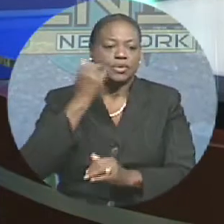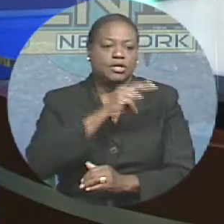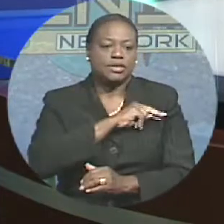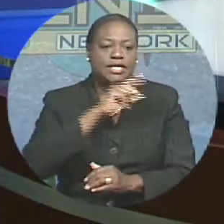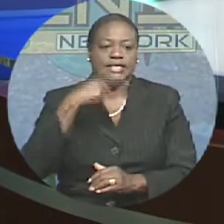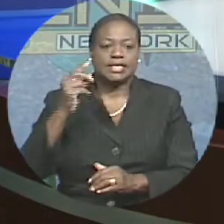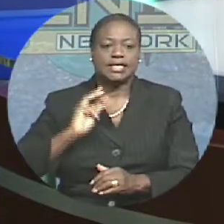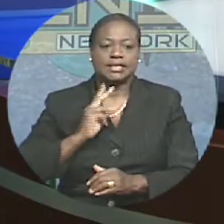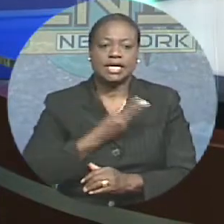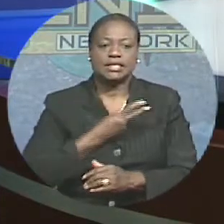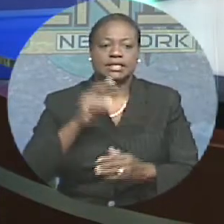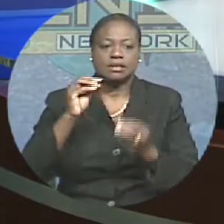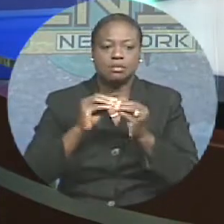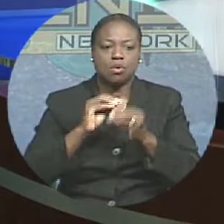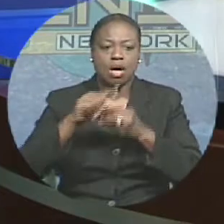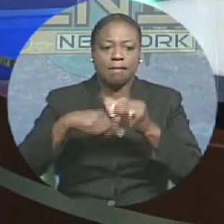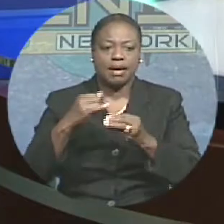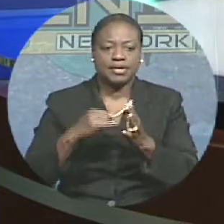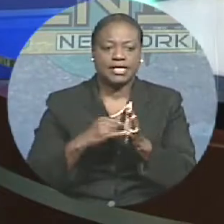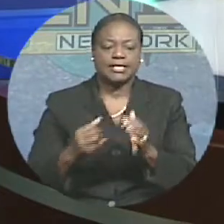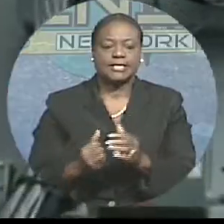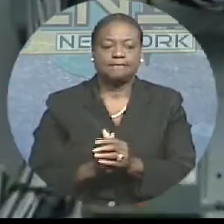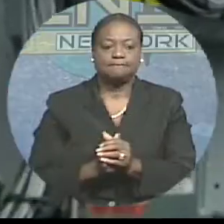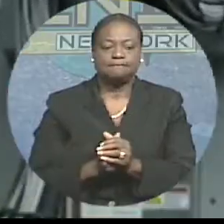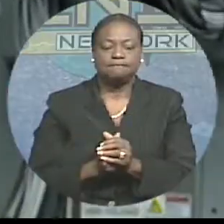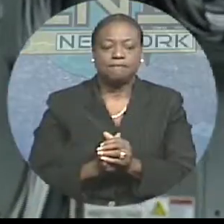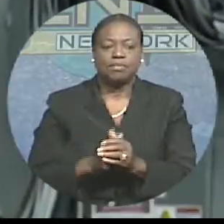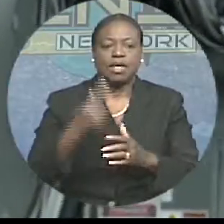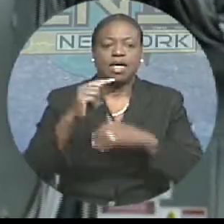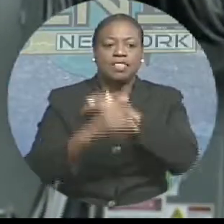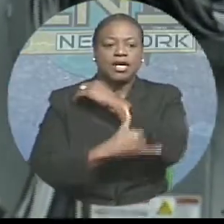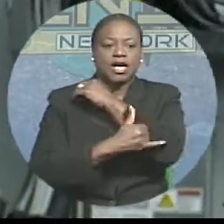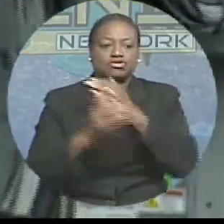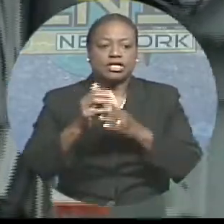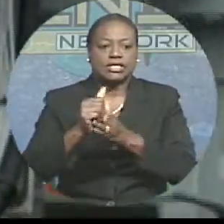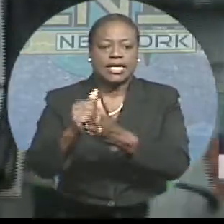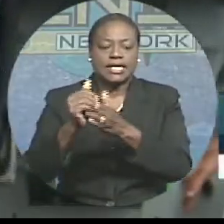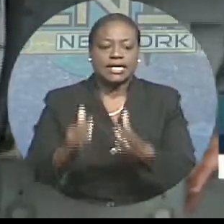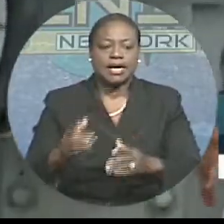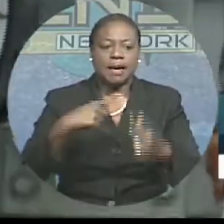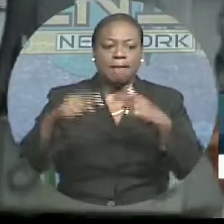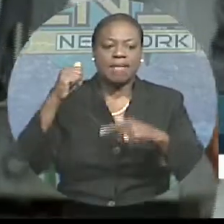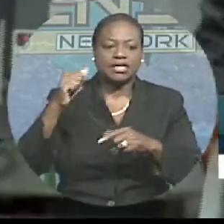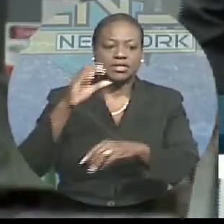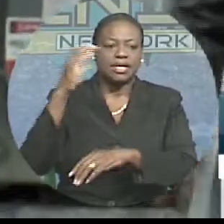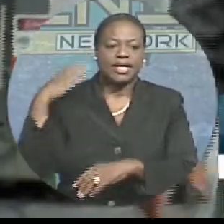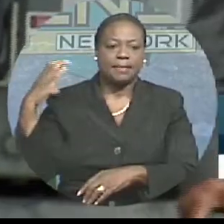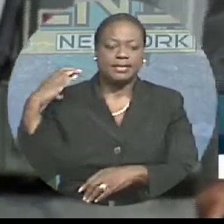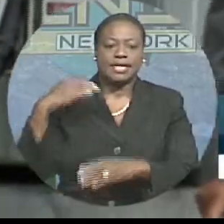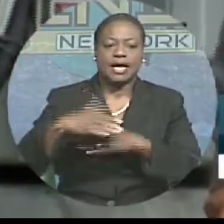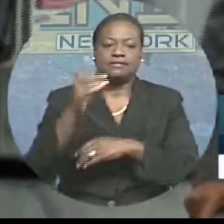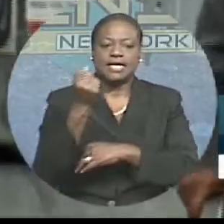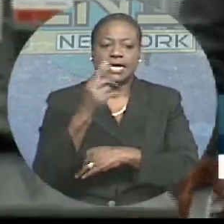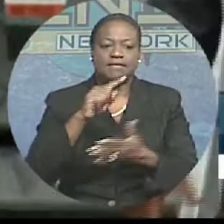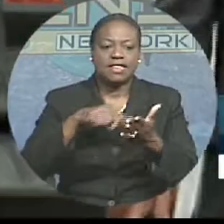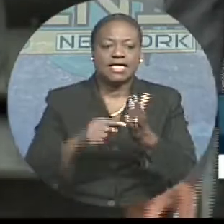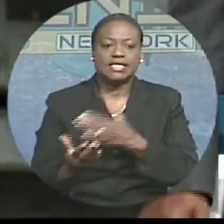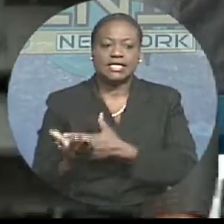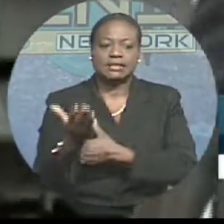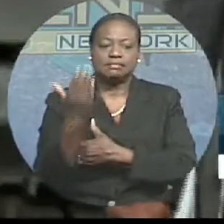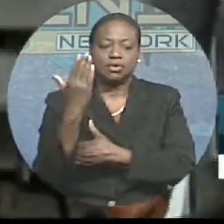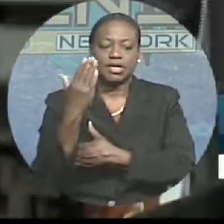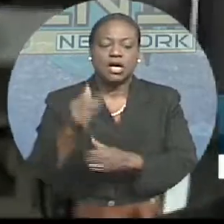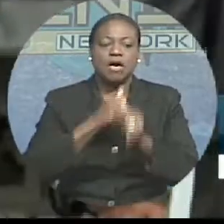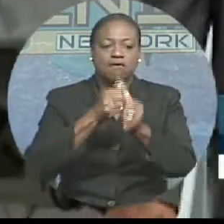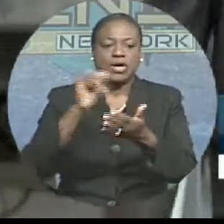the ZNS News exclusive. The country's leader returned to the Capitol after 11 this morning following business